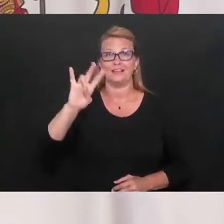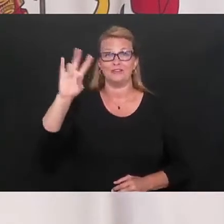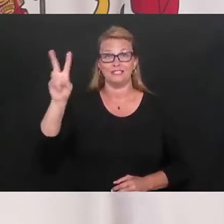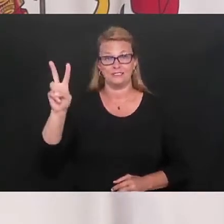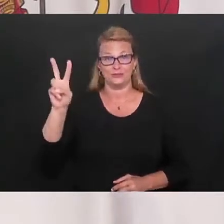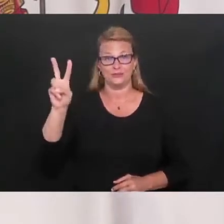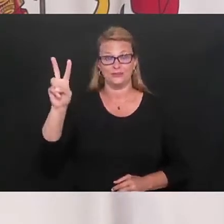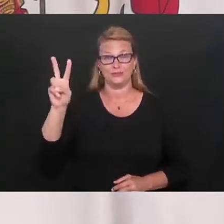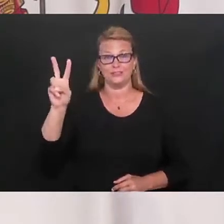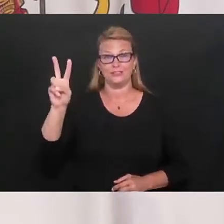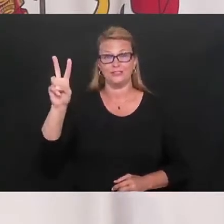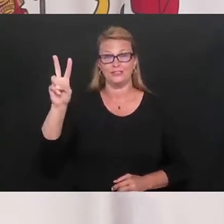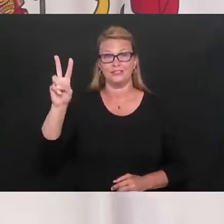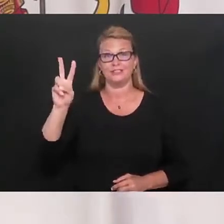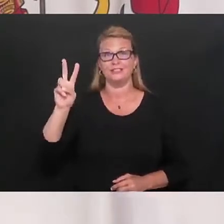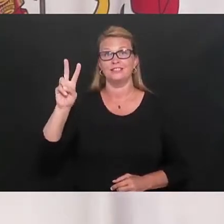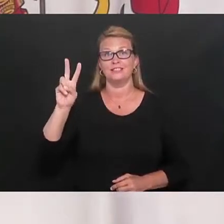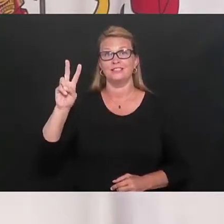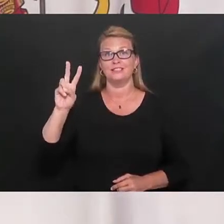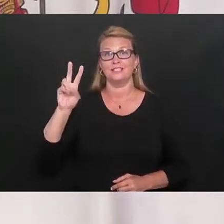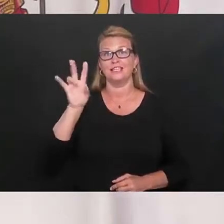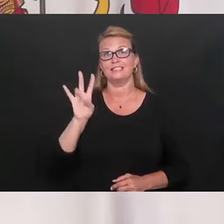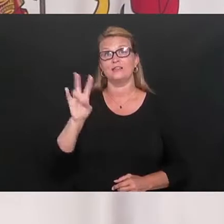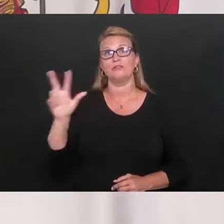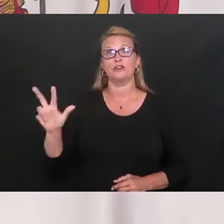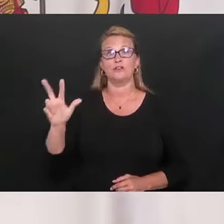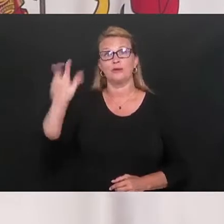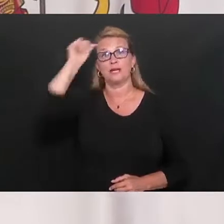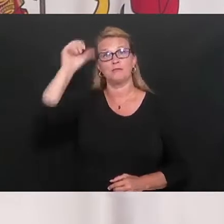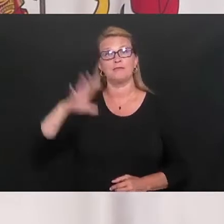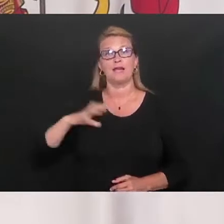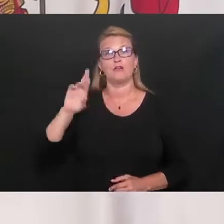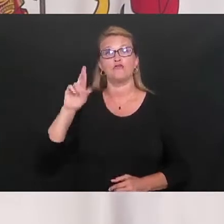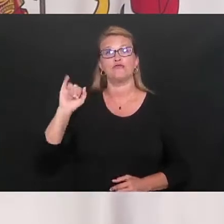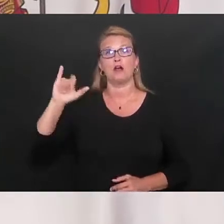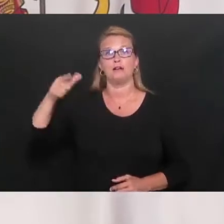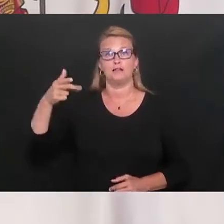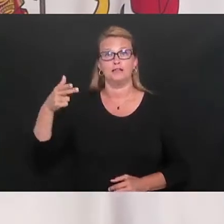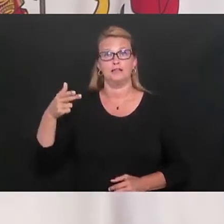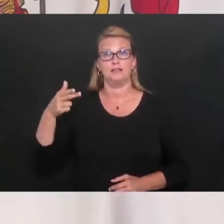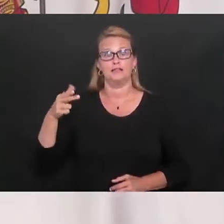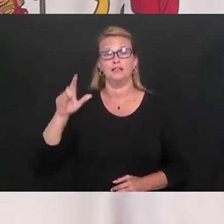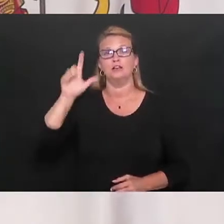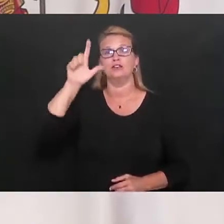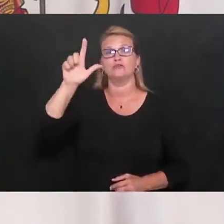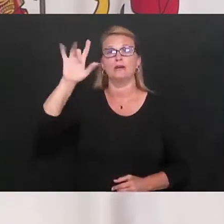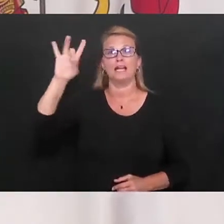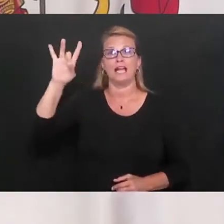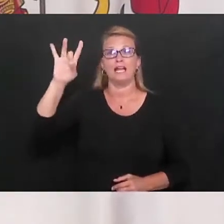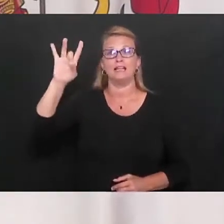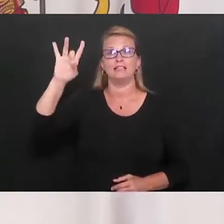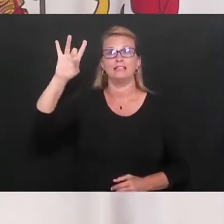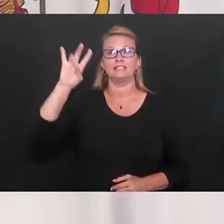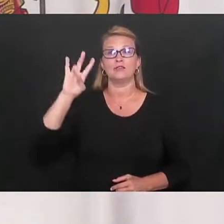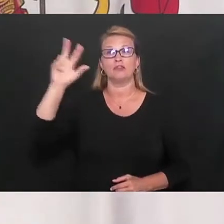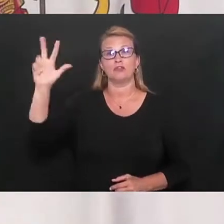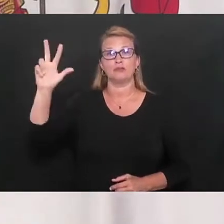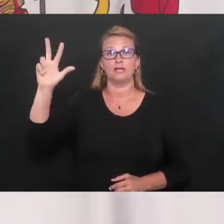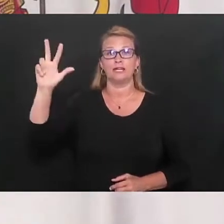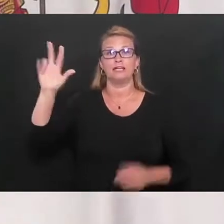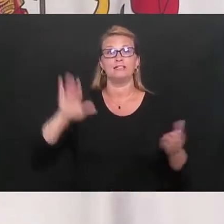2,872nd death is a 73-year-old male from Raleigh County. The 2,873rd